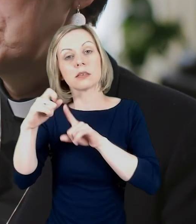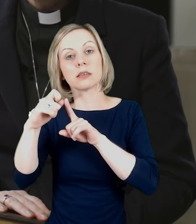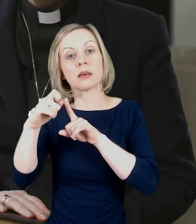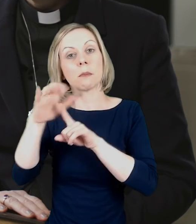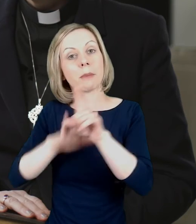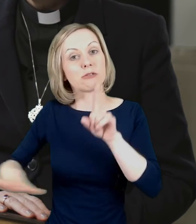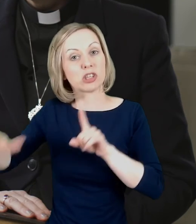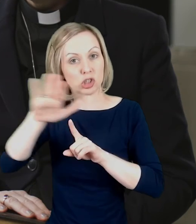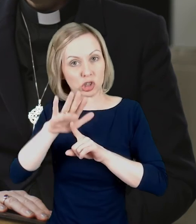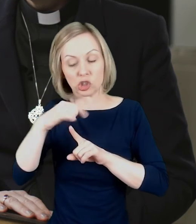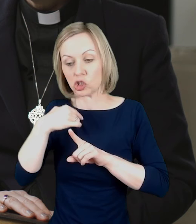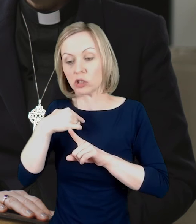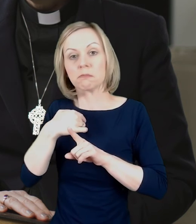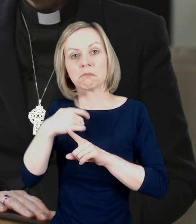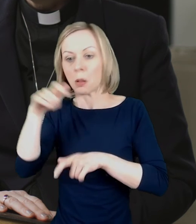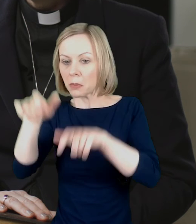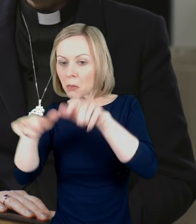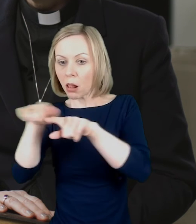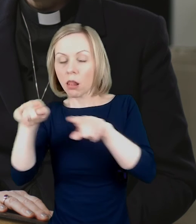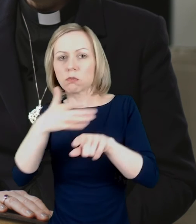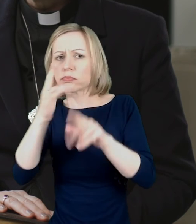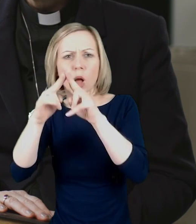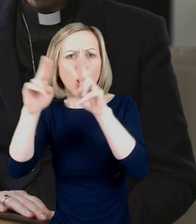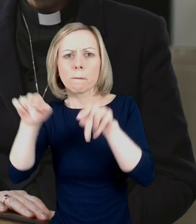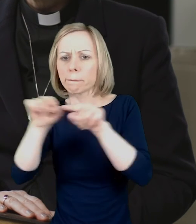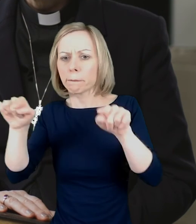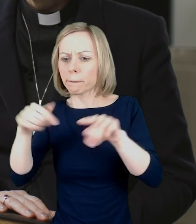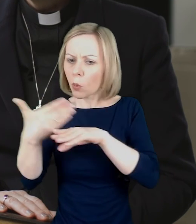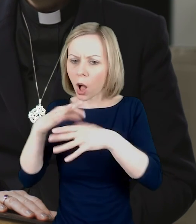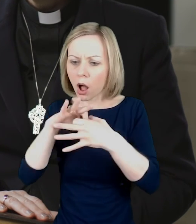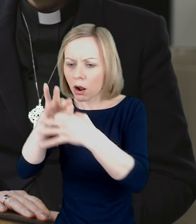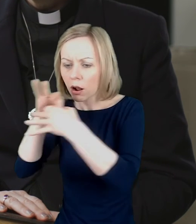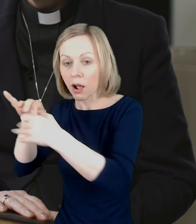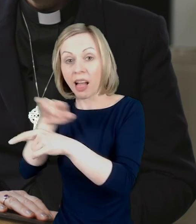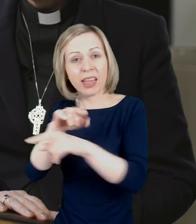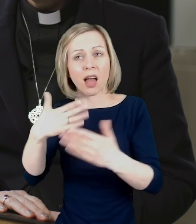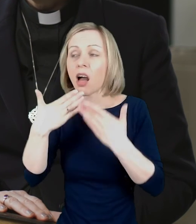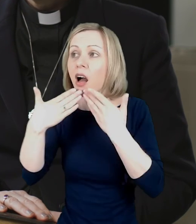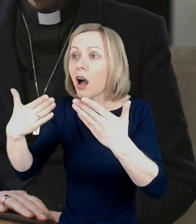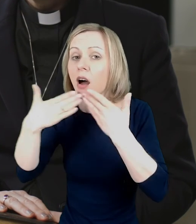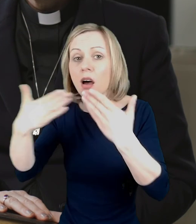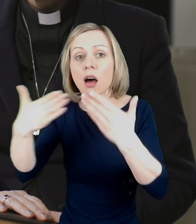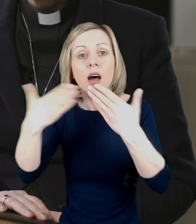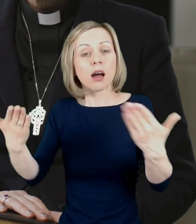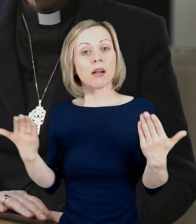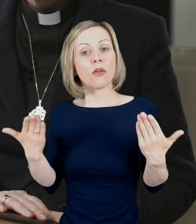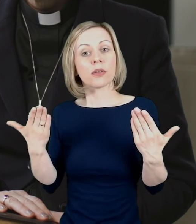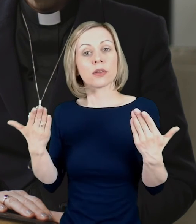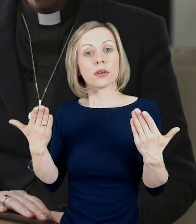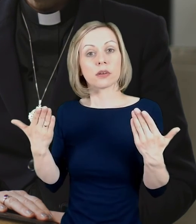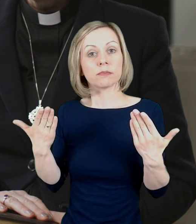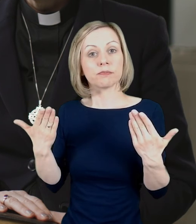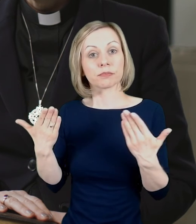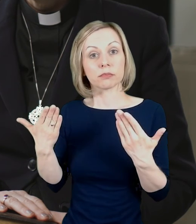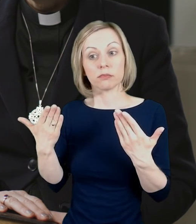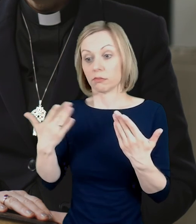parish who were incredibly thankful for the support that